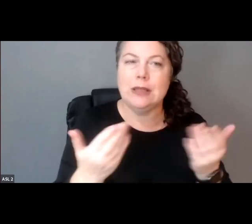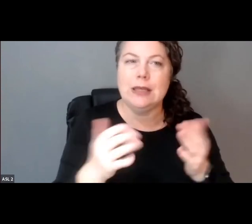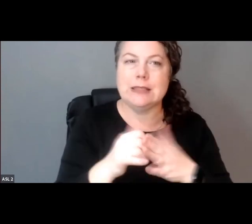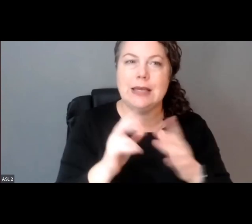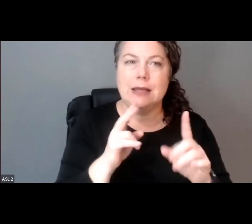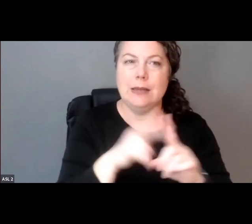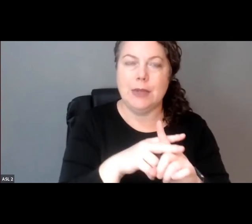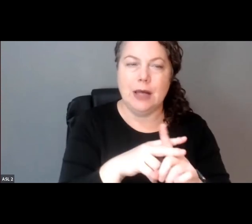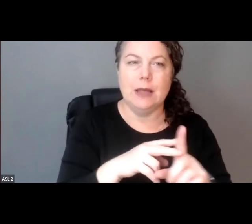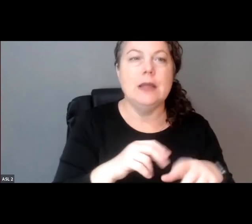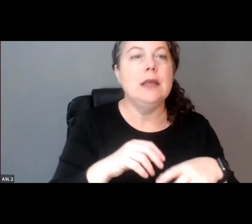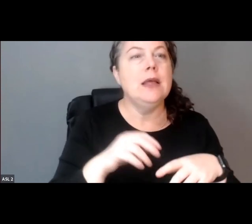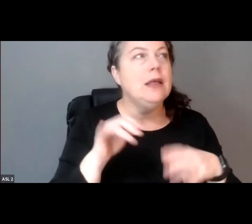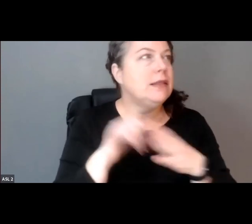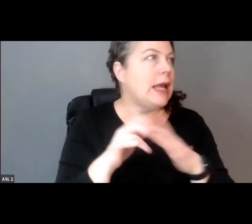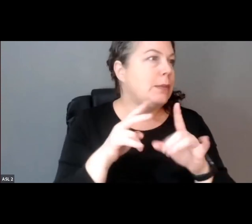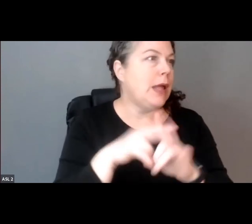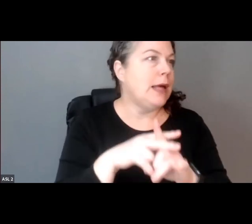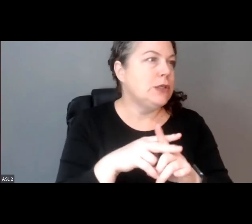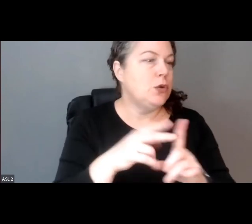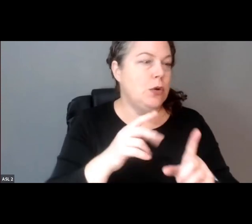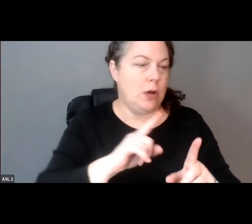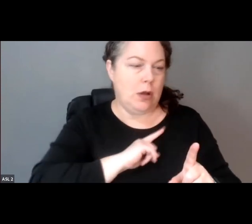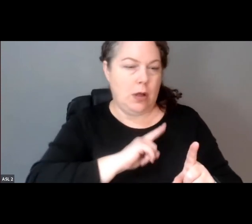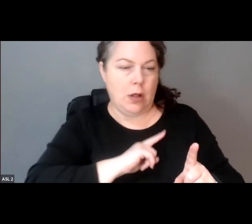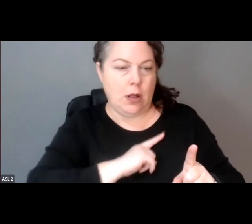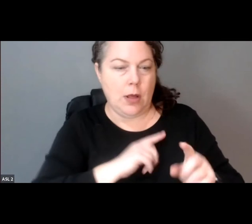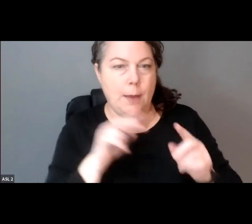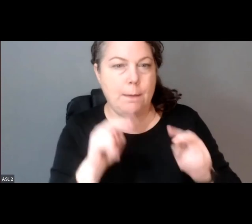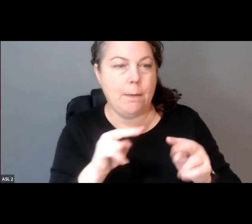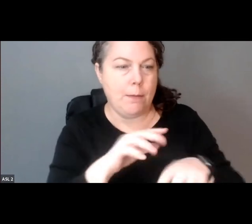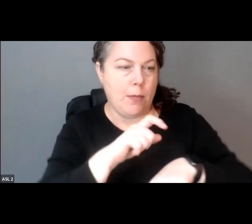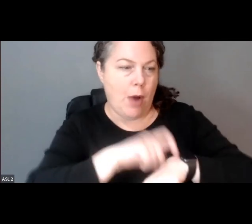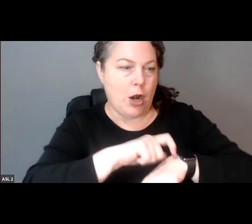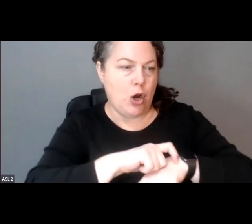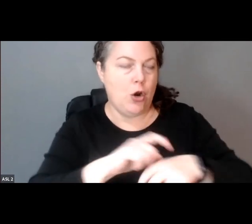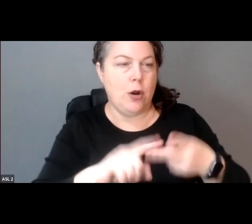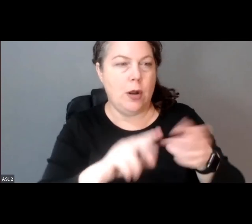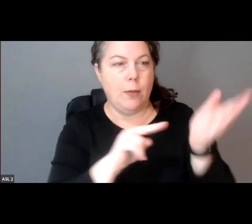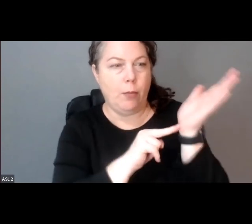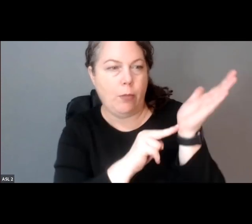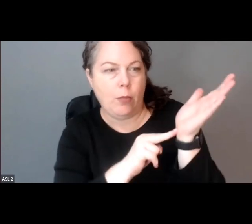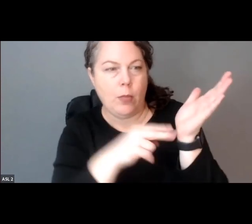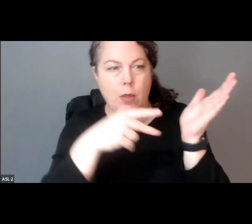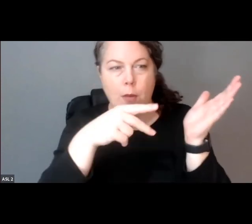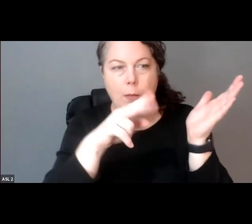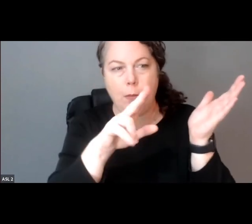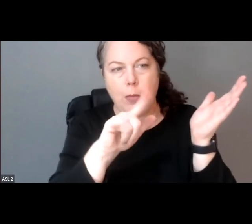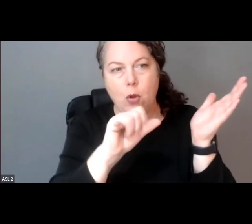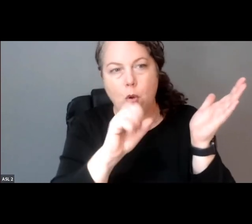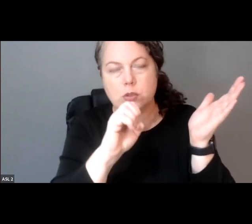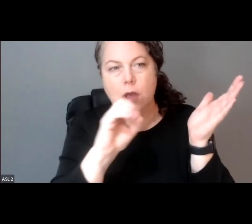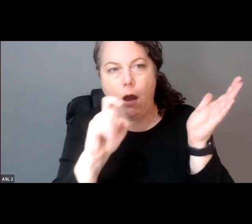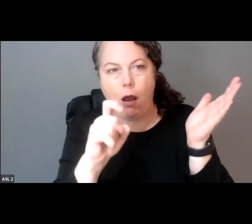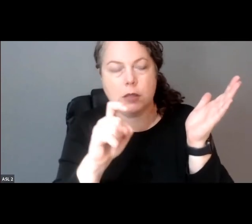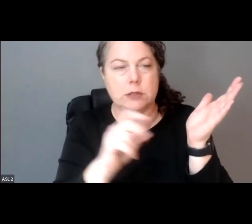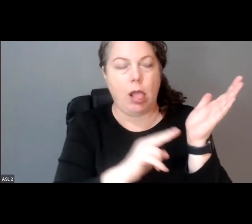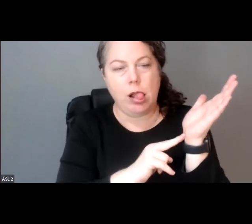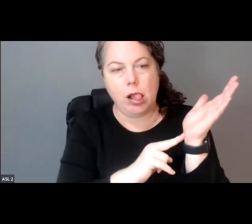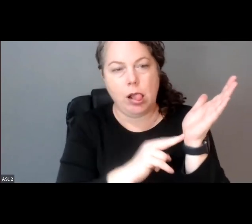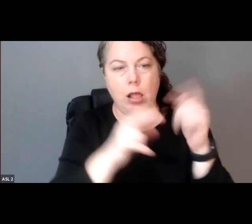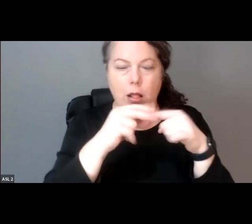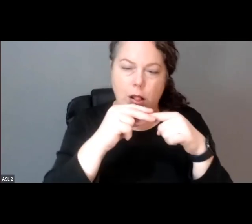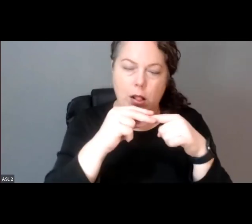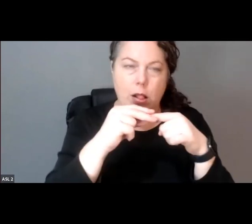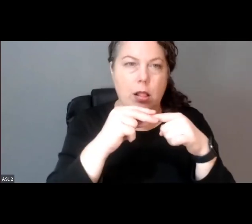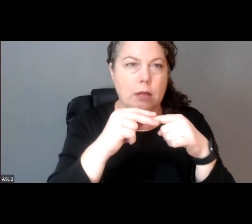They would apply to heart rate monitors, pulse oximeters, you know, everything that we've experienced over the past year